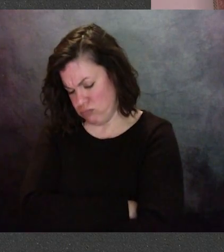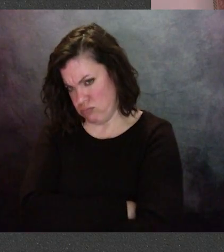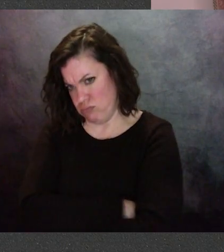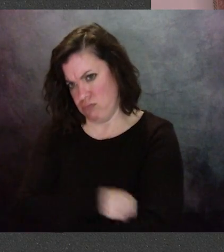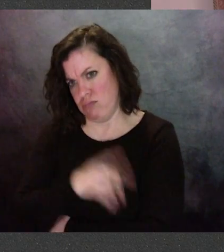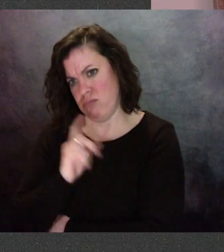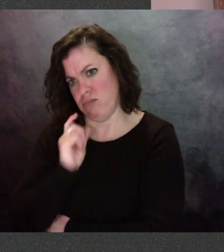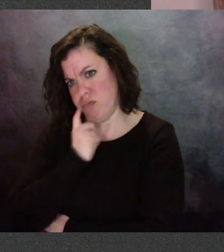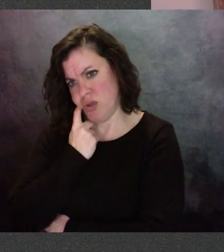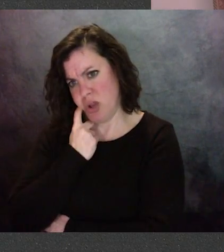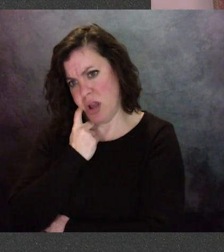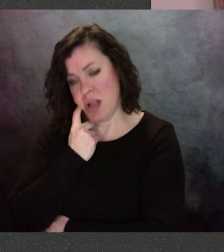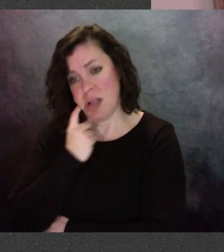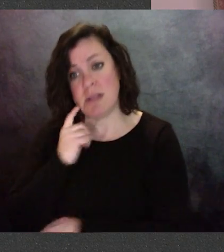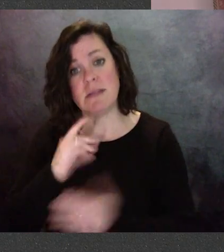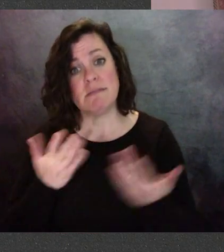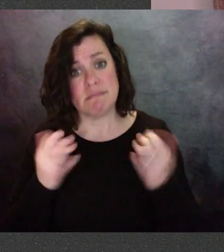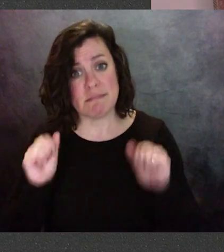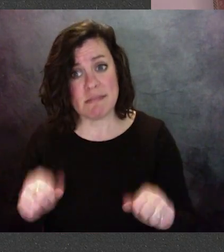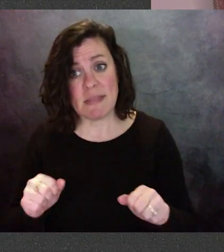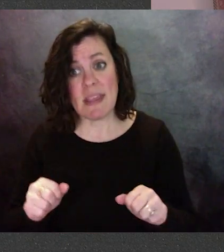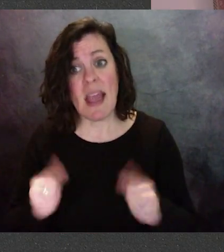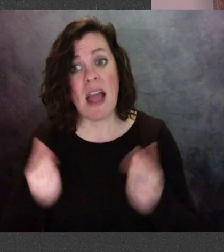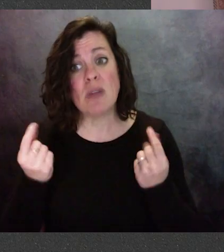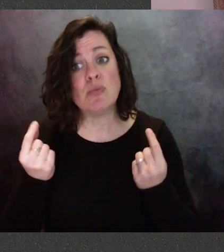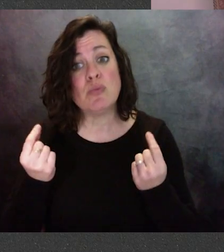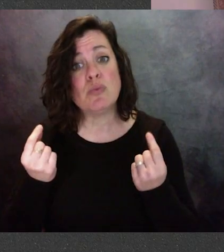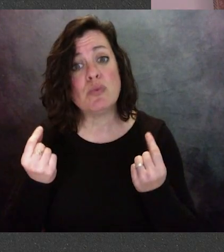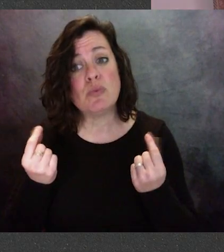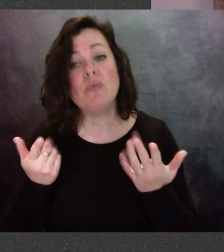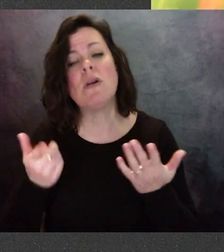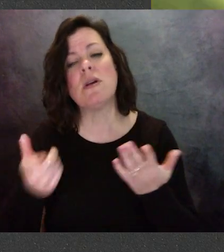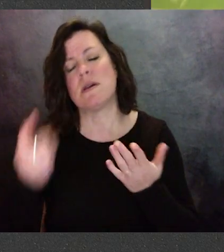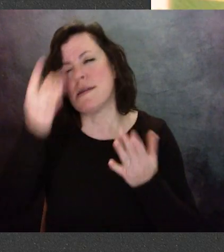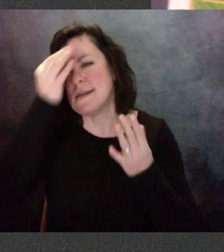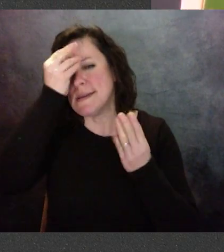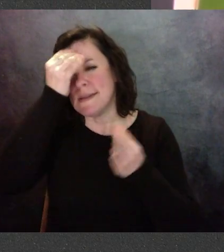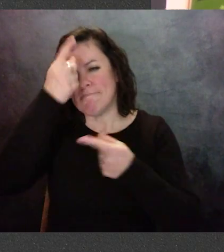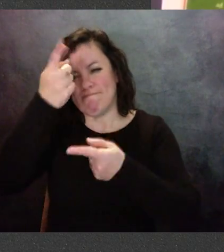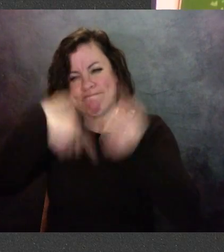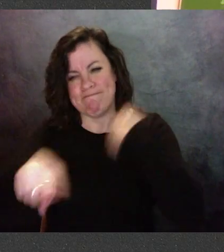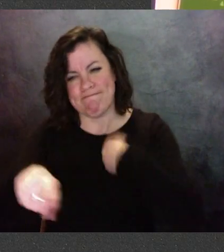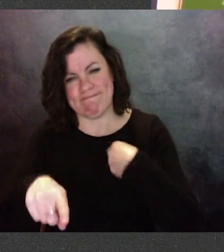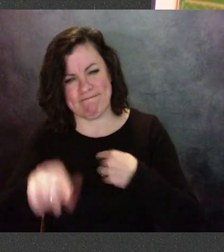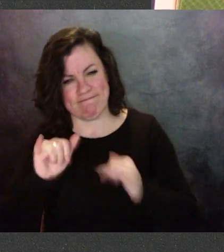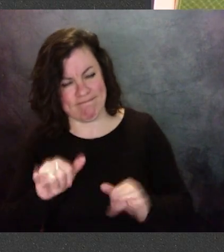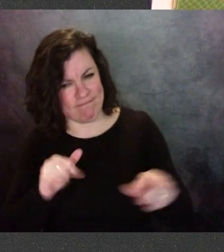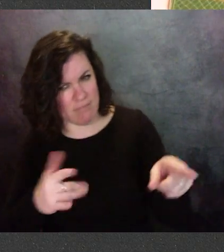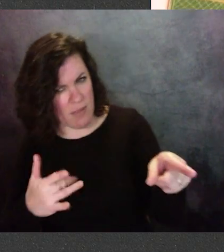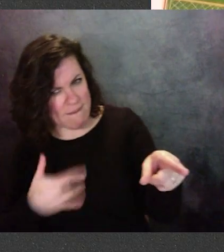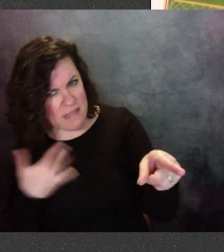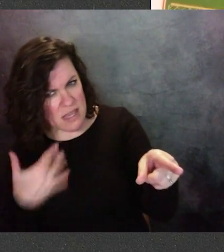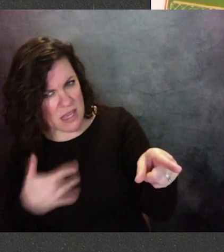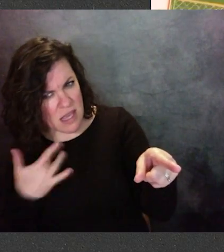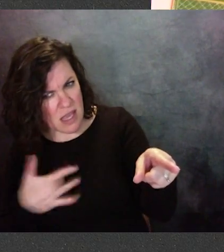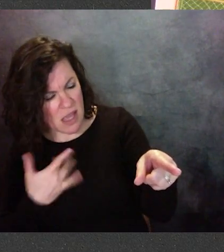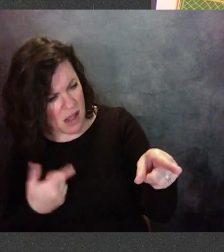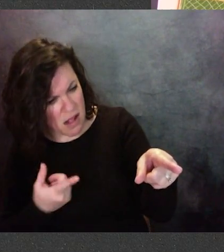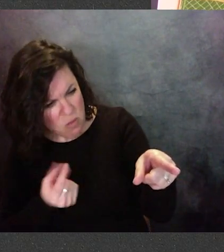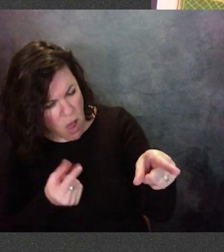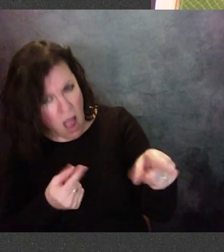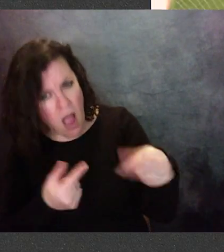have fixed anything. Instead, she took the time to think about it and she realized that she was feeling